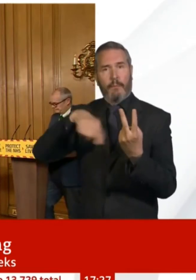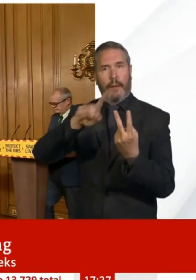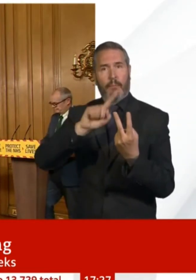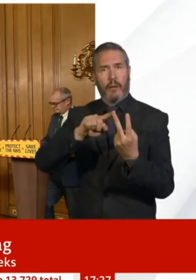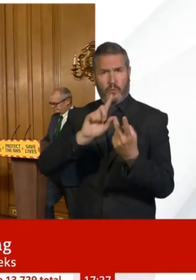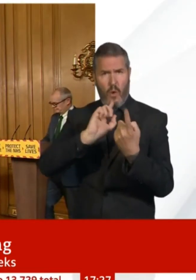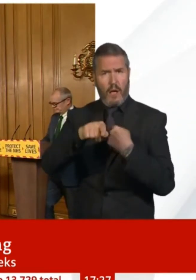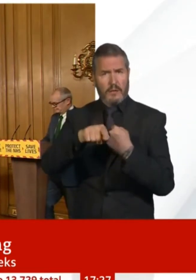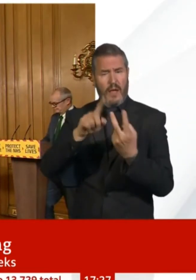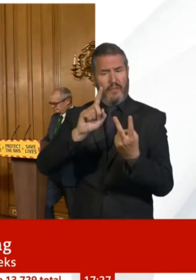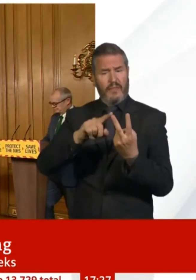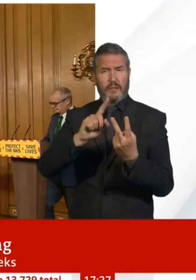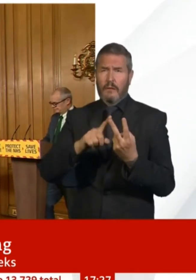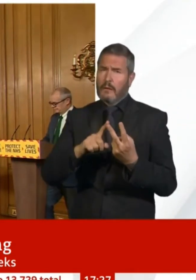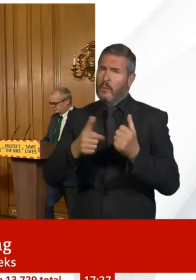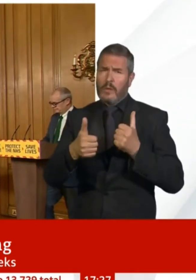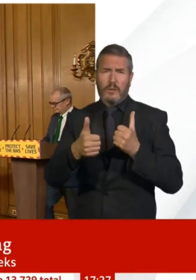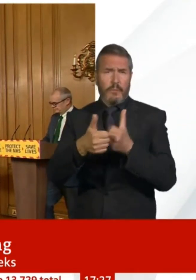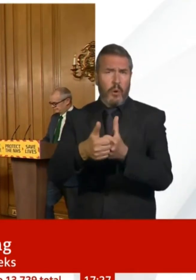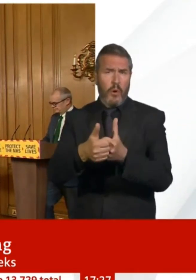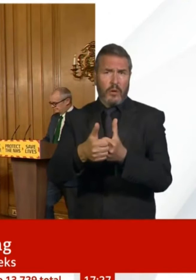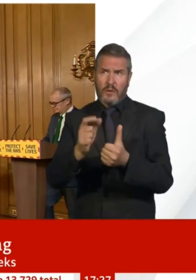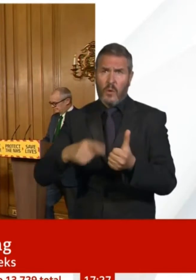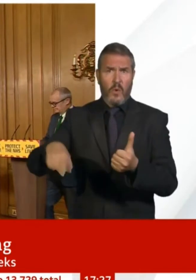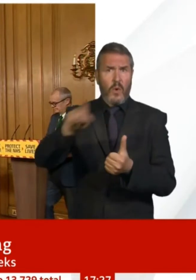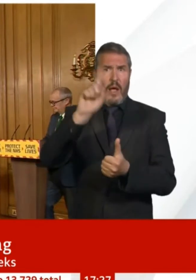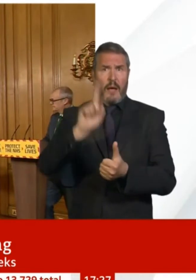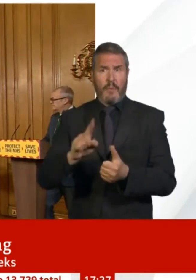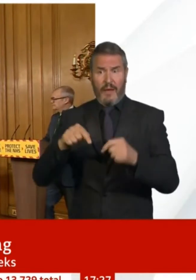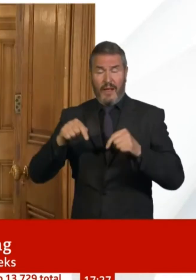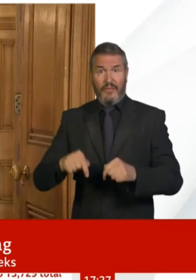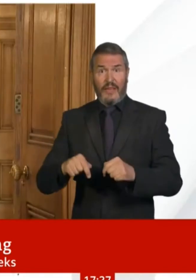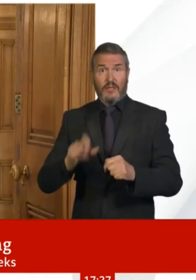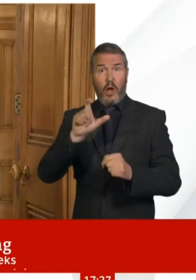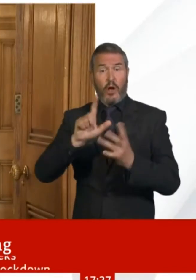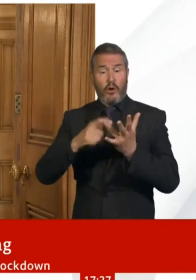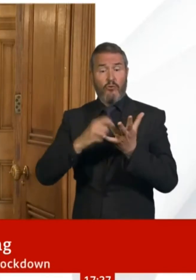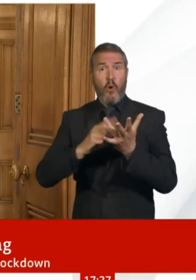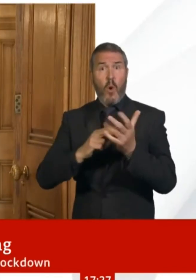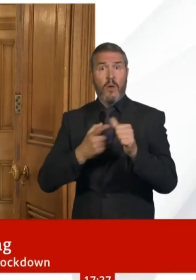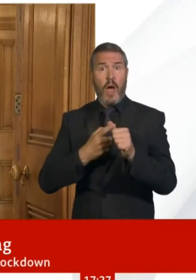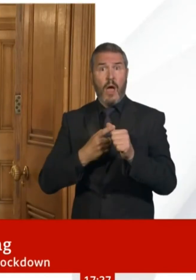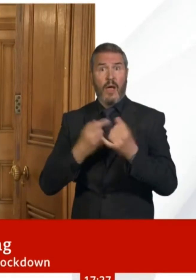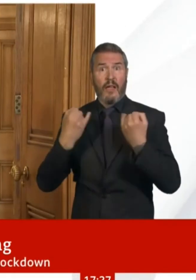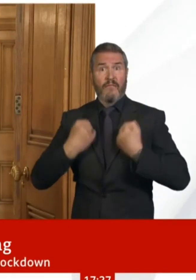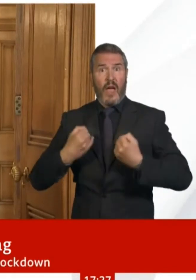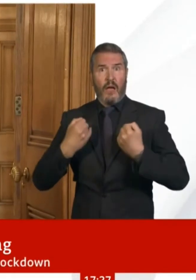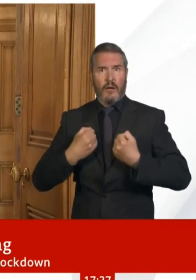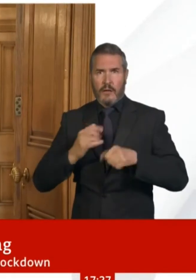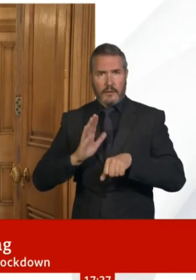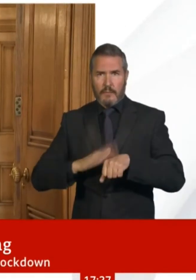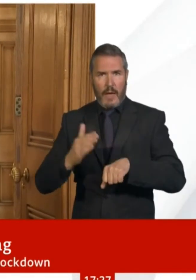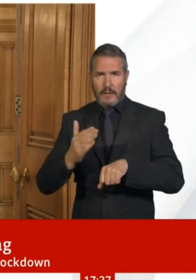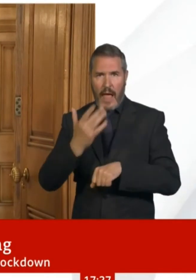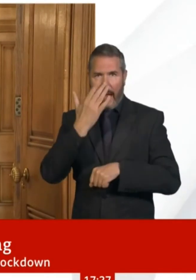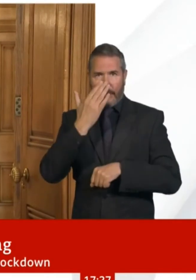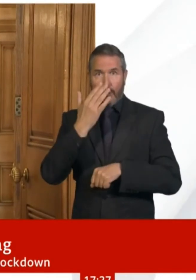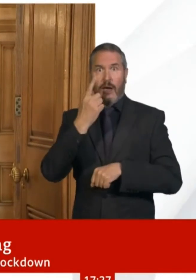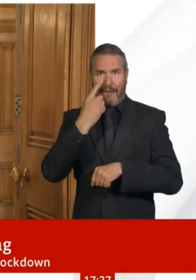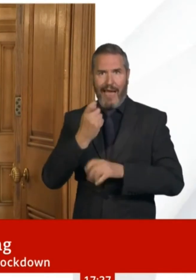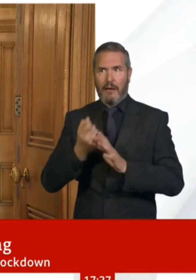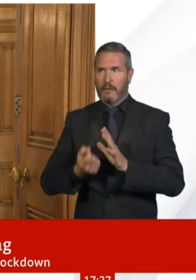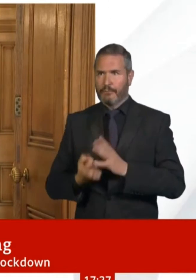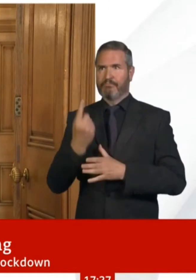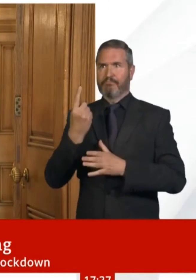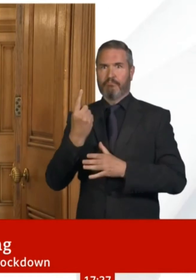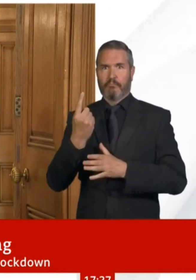the side of anyone. Frankly, this coronavirus doesn't discriminate, but we will want to follow very carefully any of the